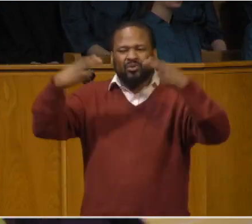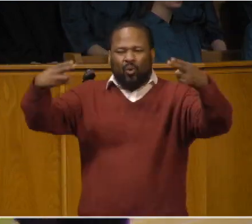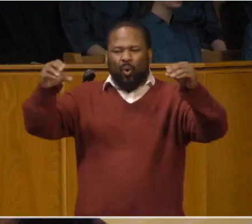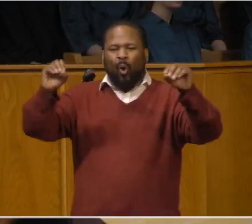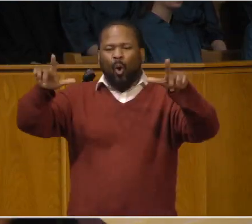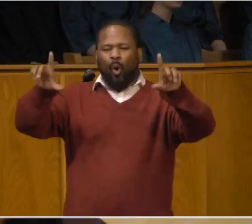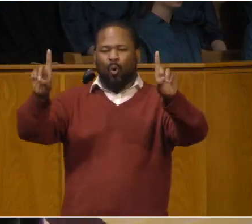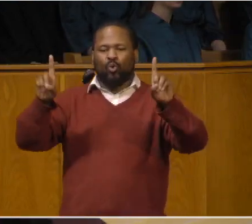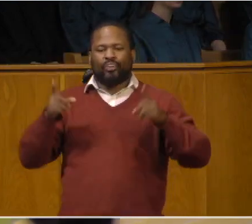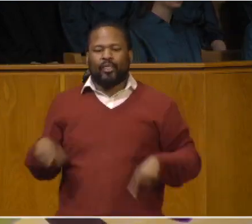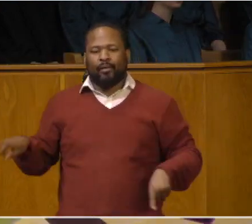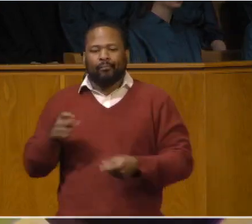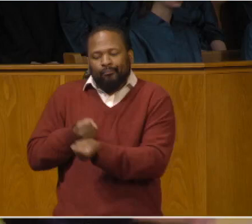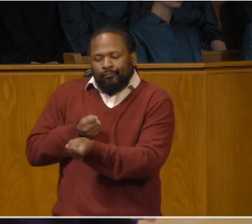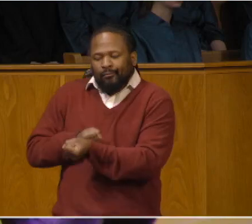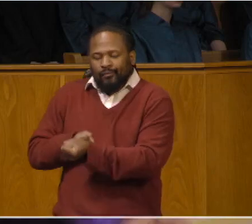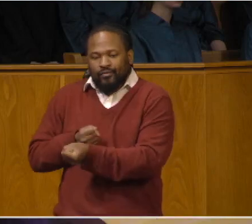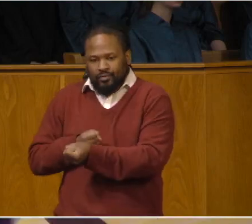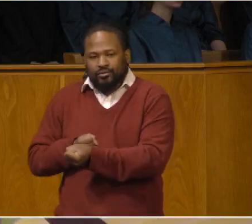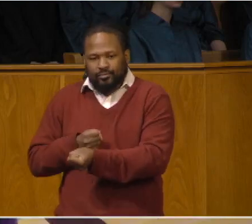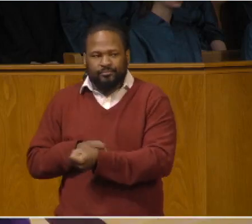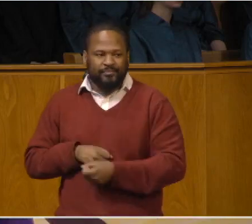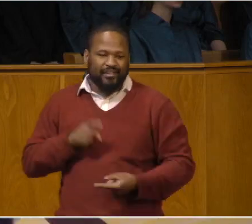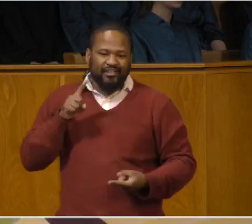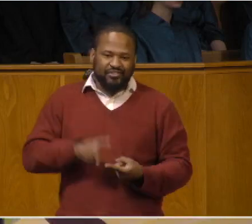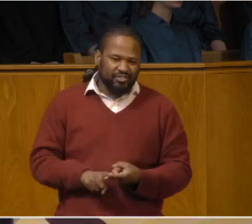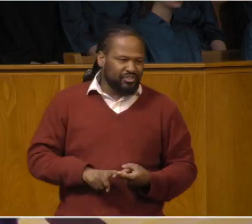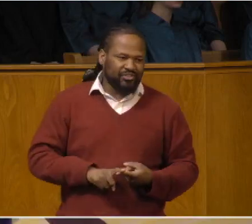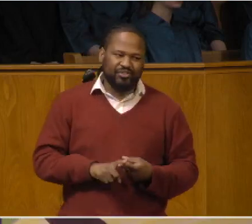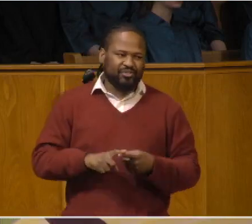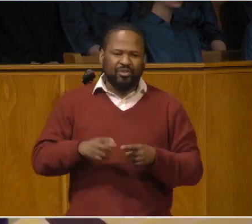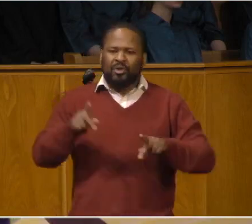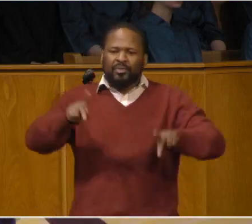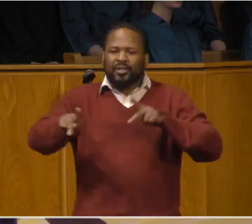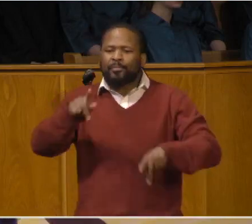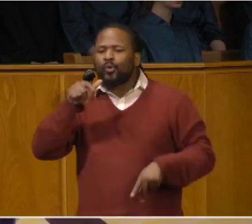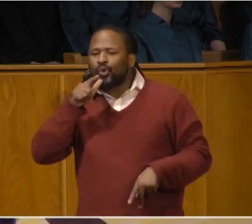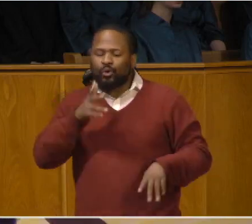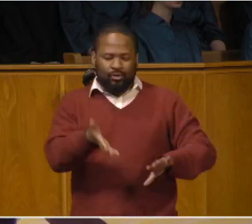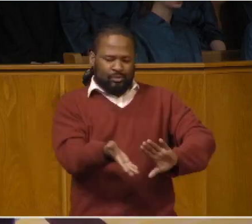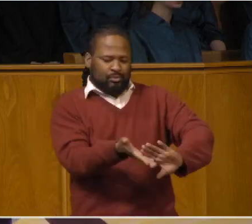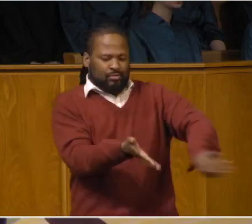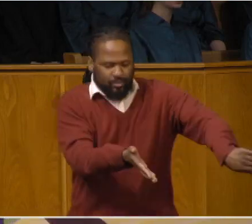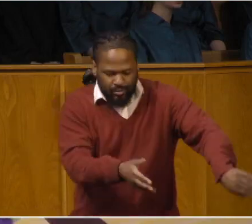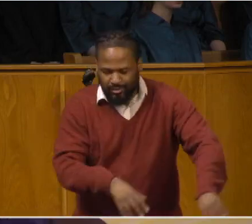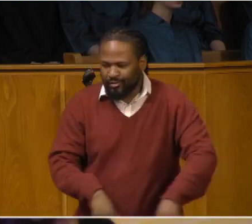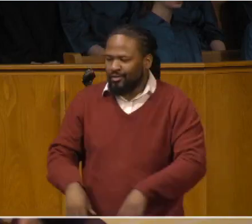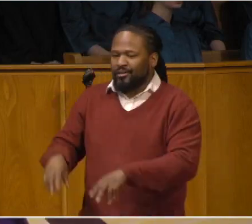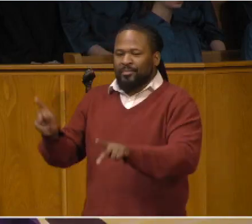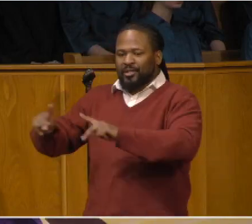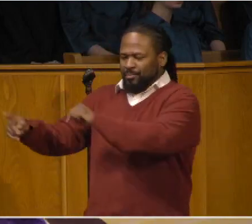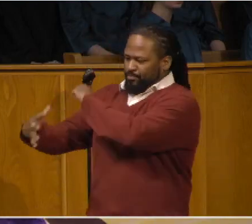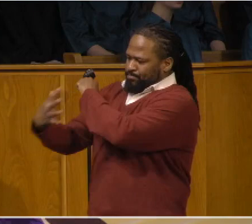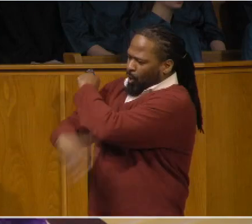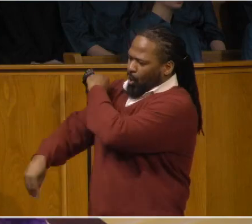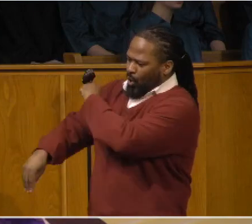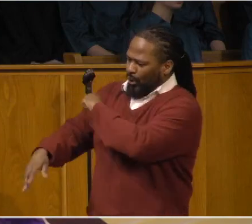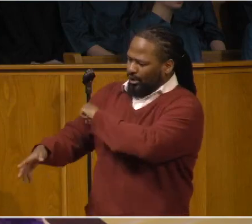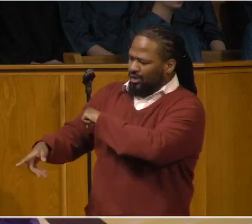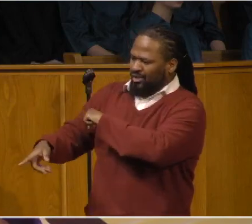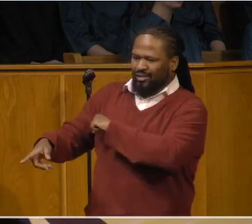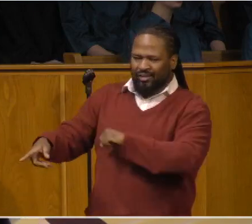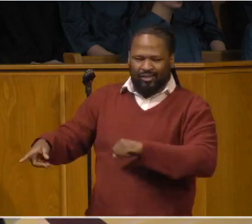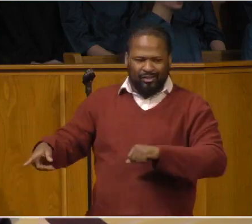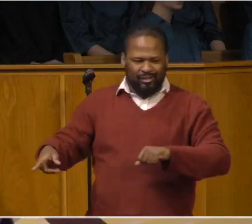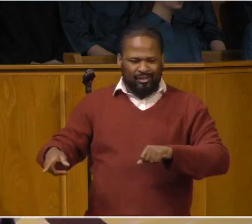enflesh their freedom, until the impoverished, the marginalized, the former slave can get it and feel it